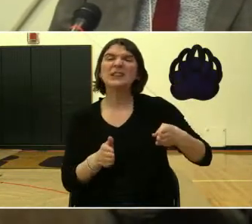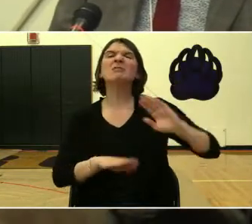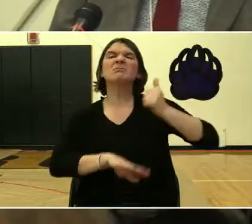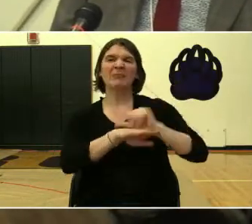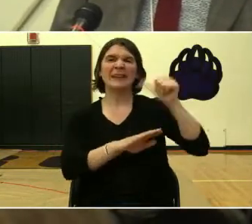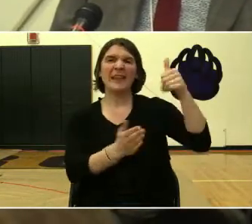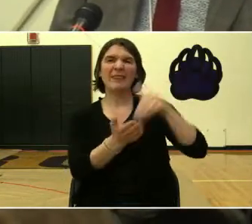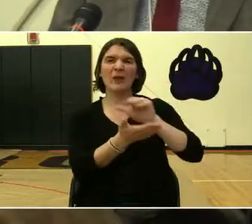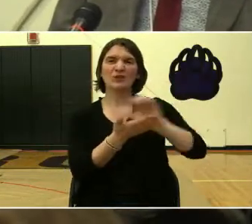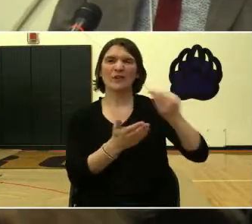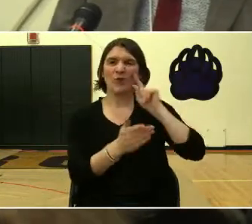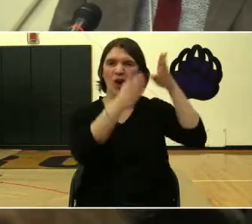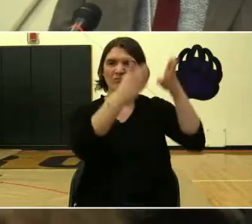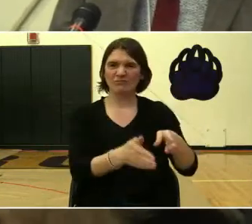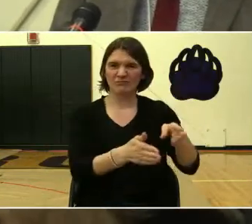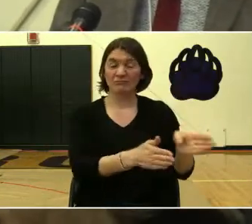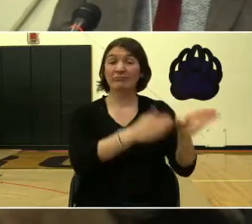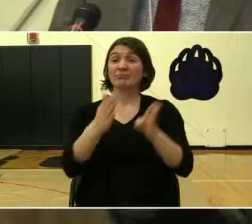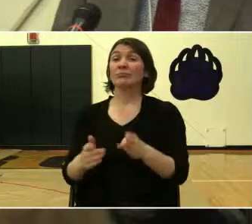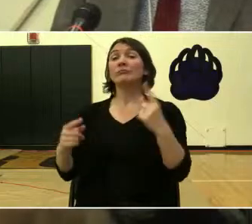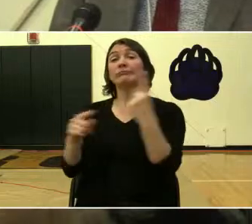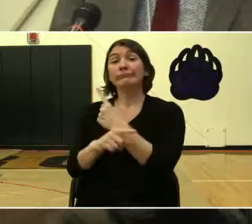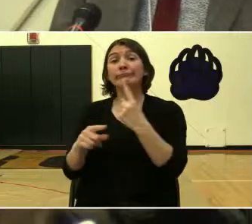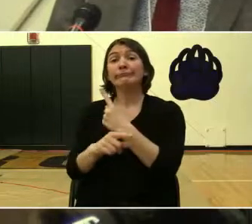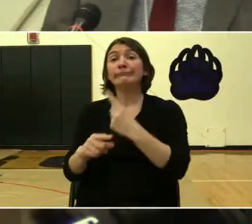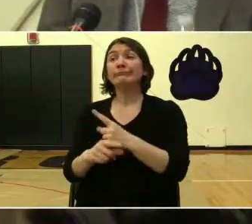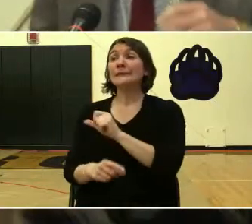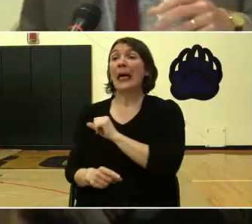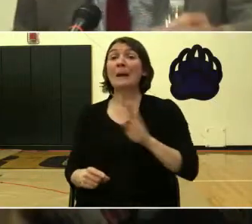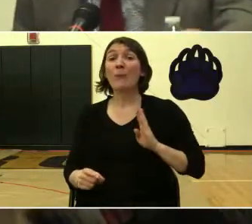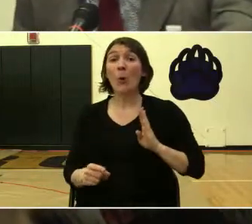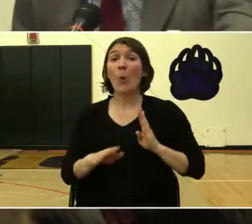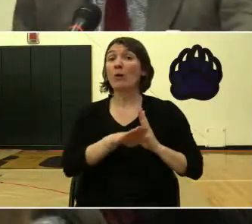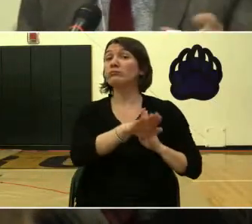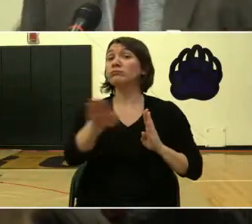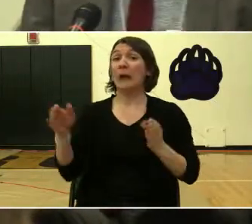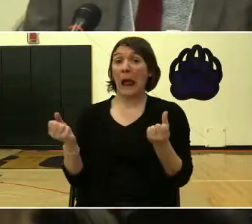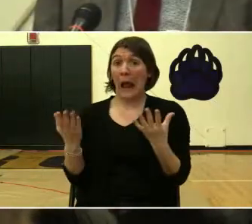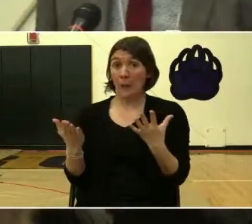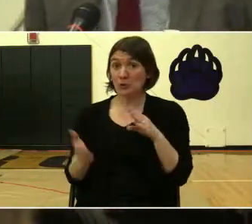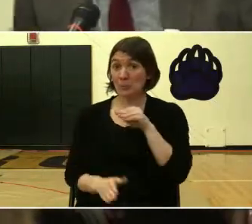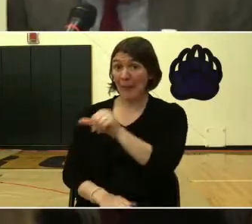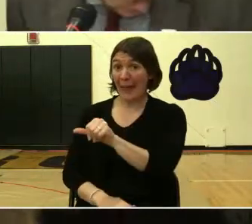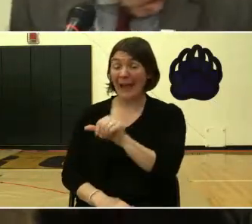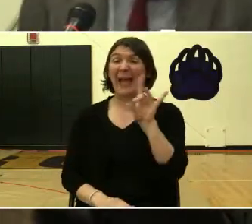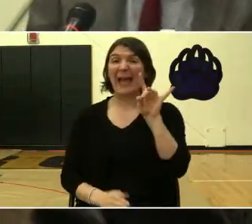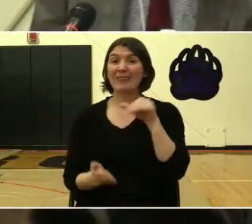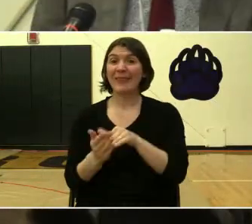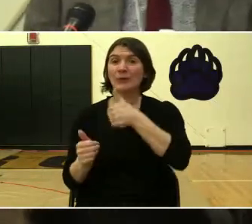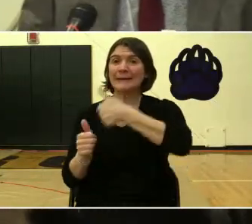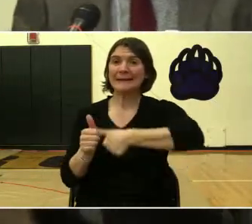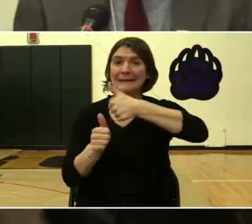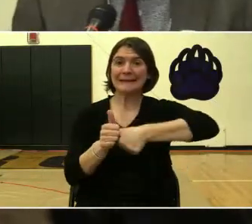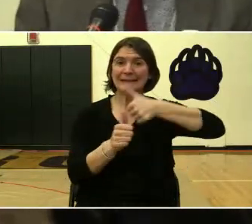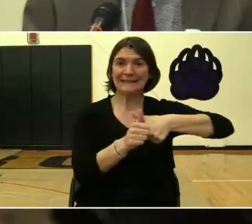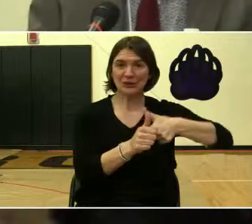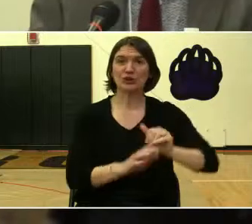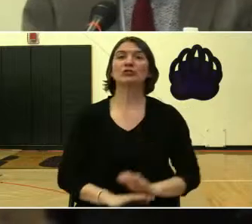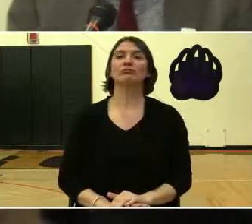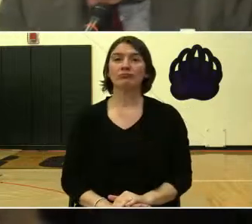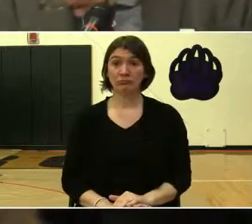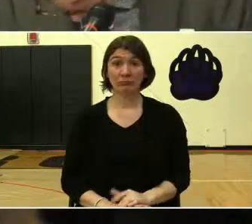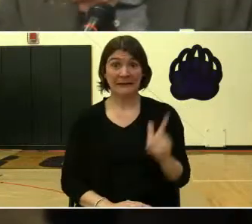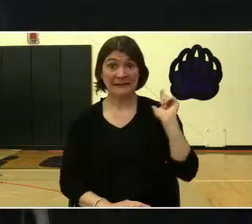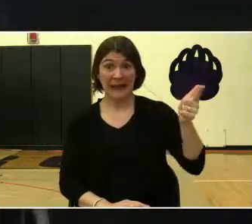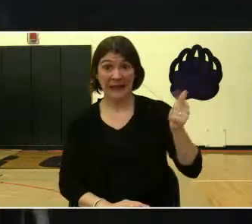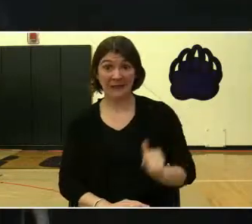at $10,000 and that the salaries of the other members of the select board be set at $88,000 each